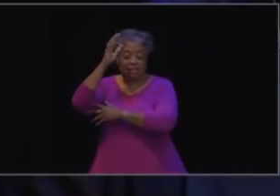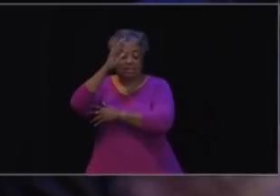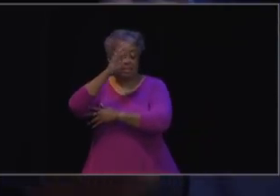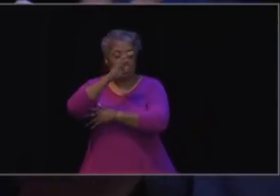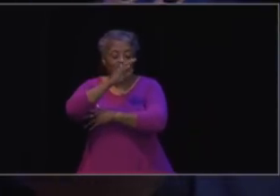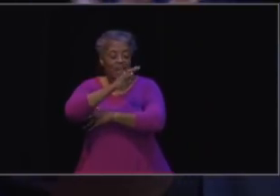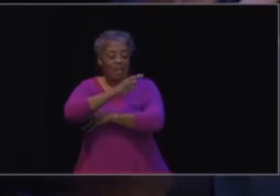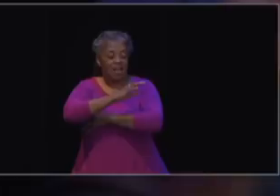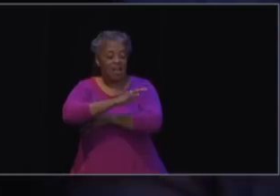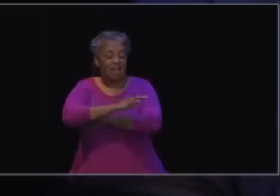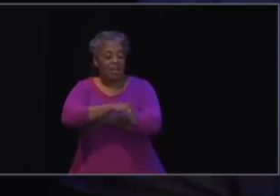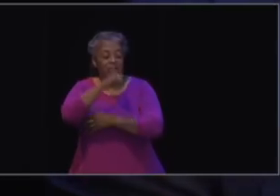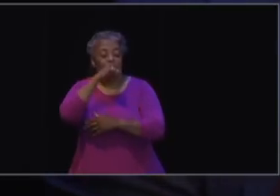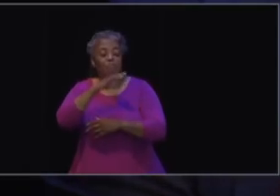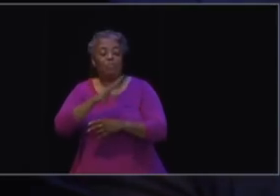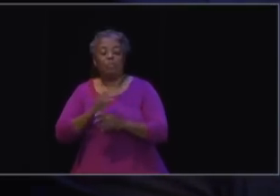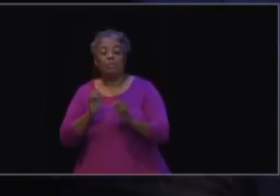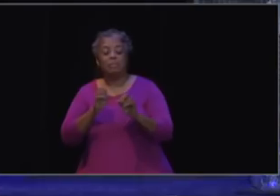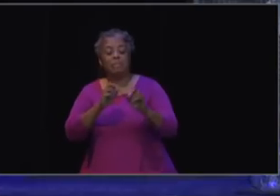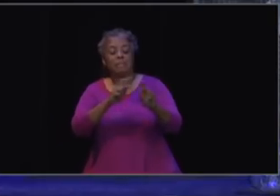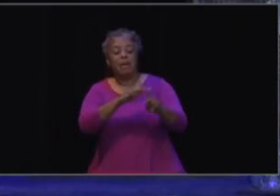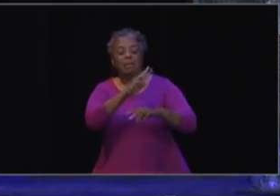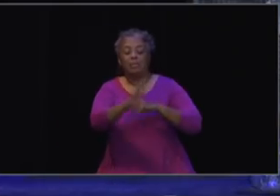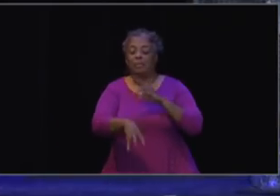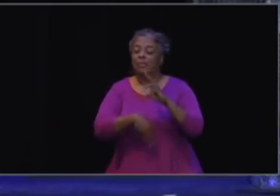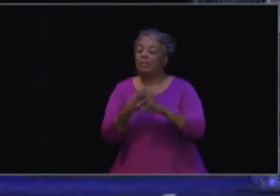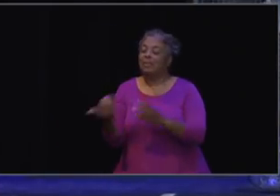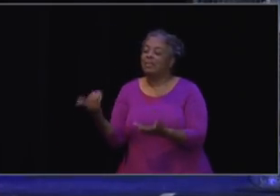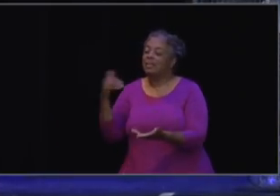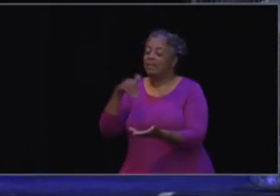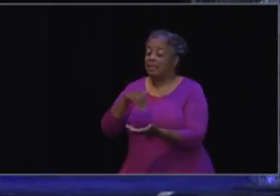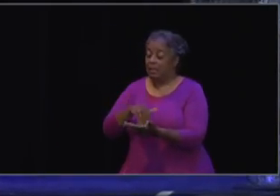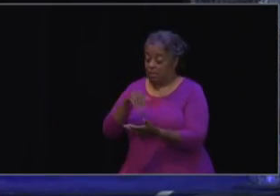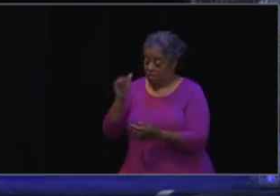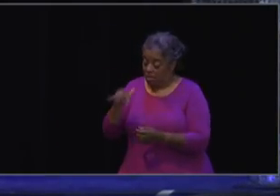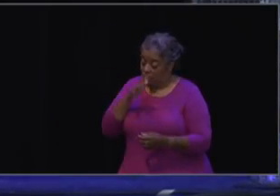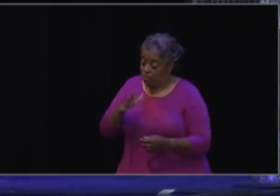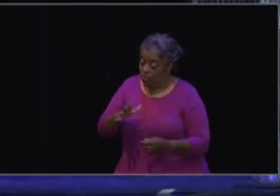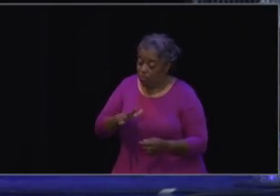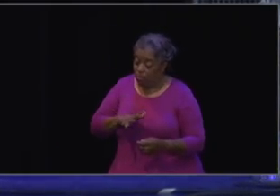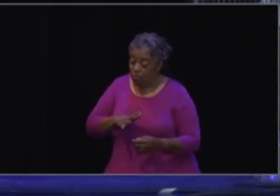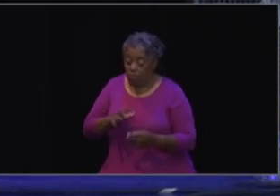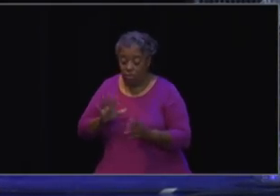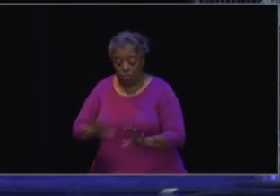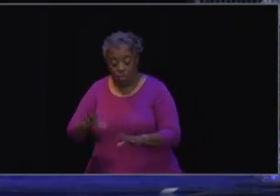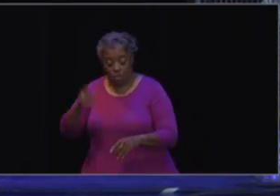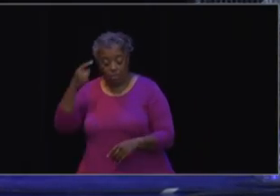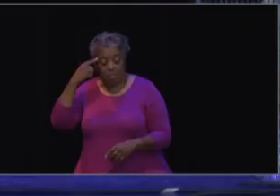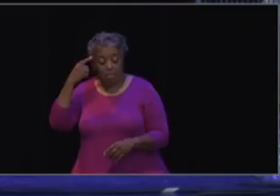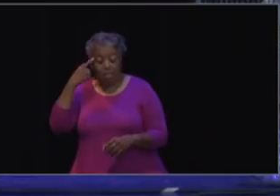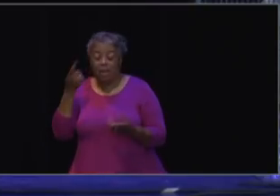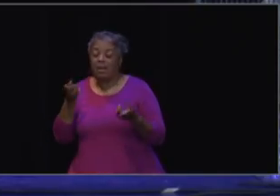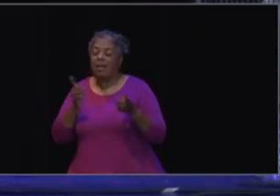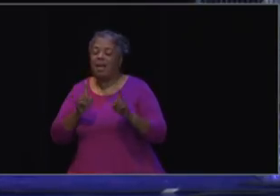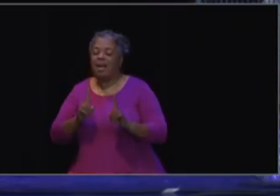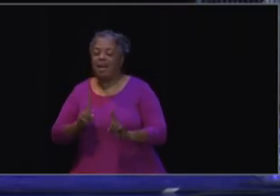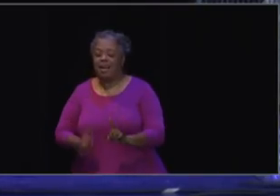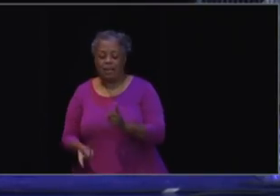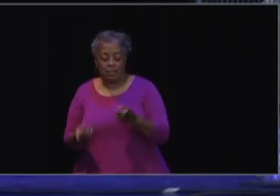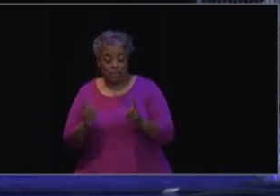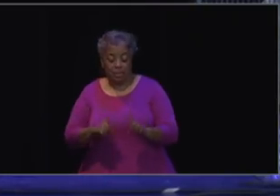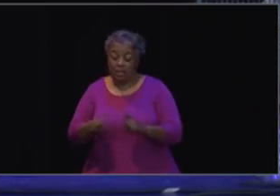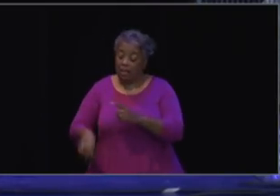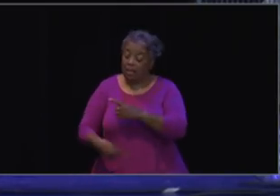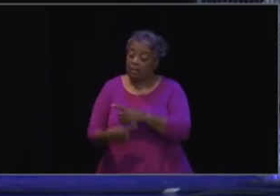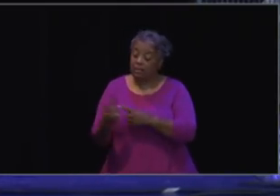her world again. Wonder how she'll mind come the day when